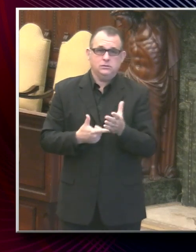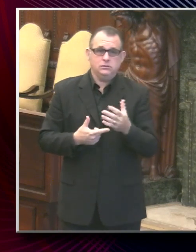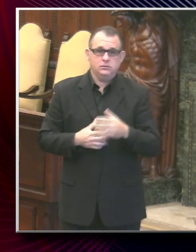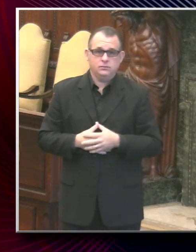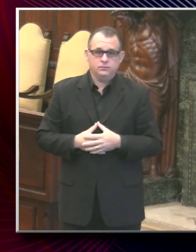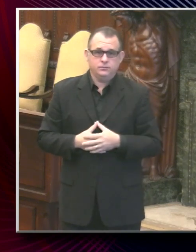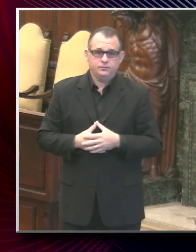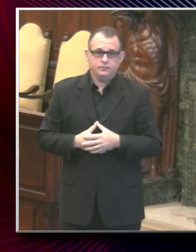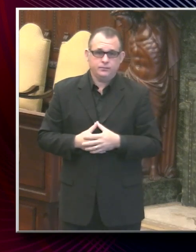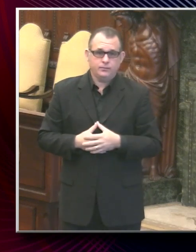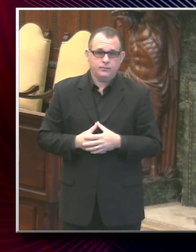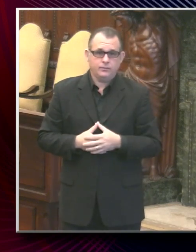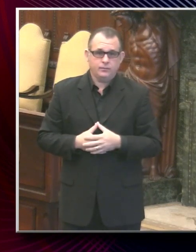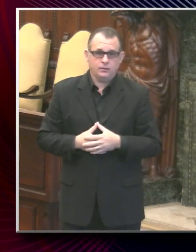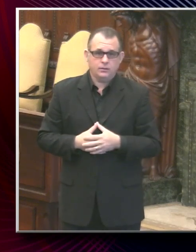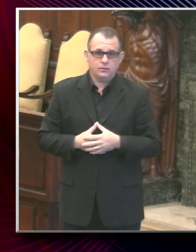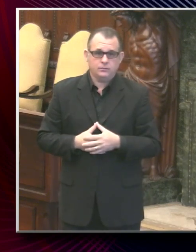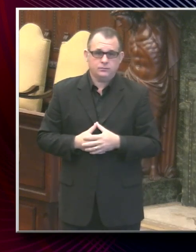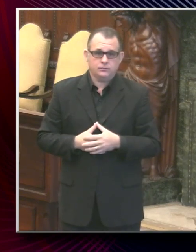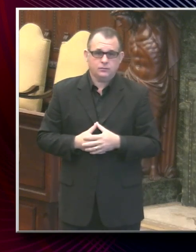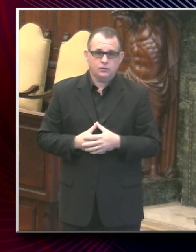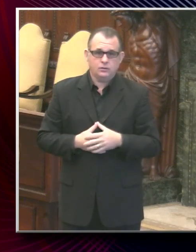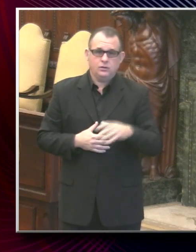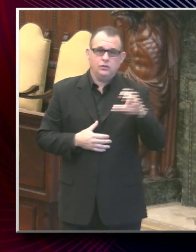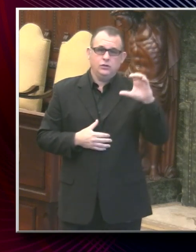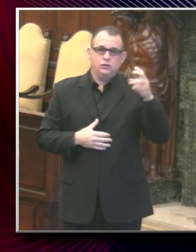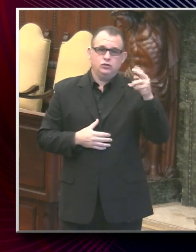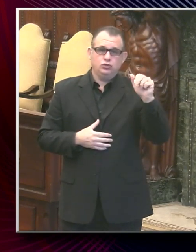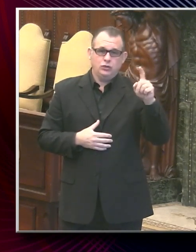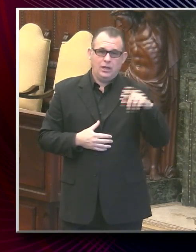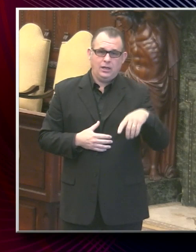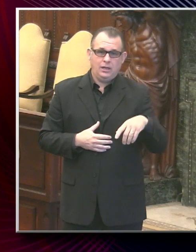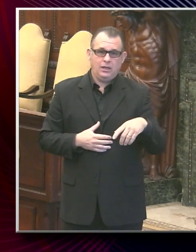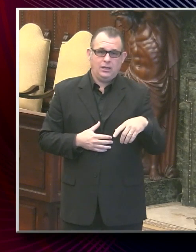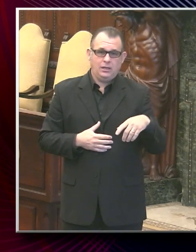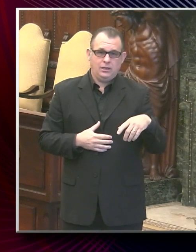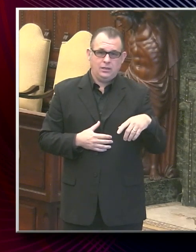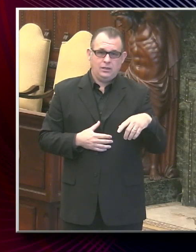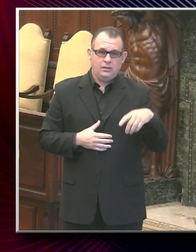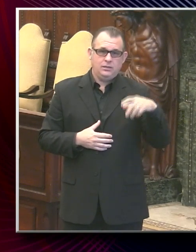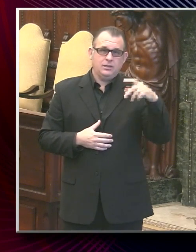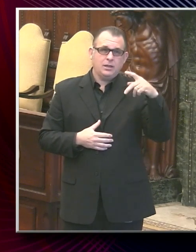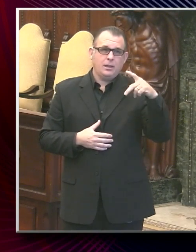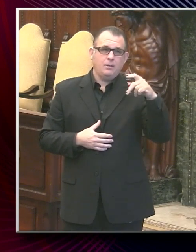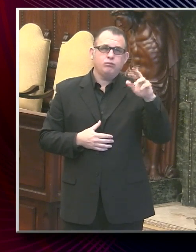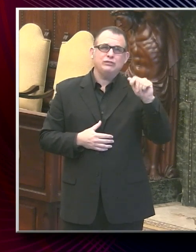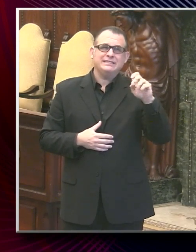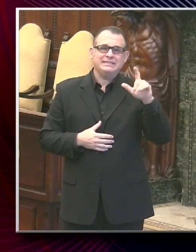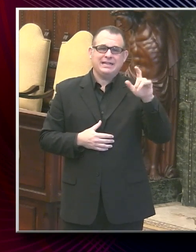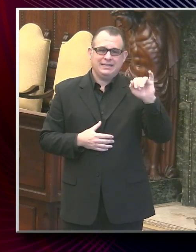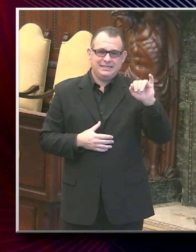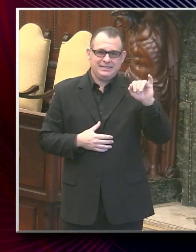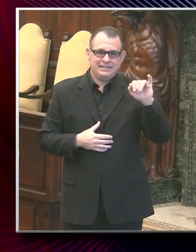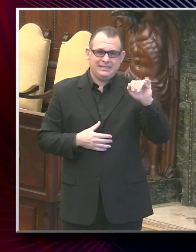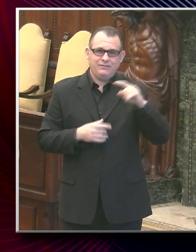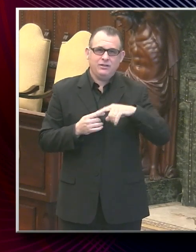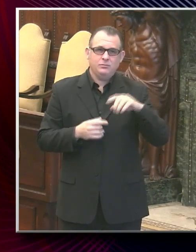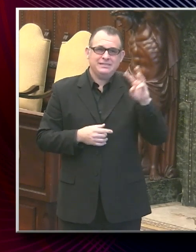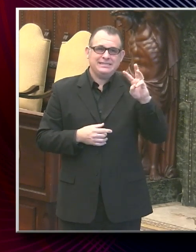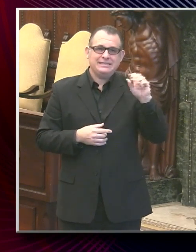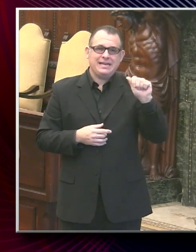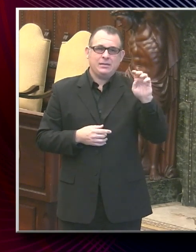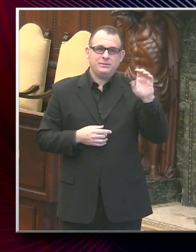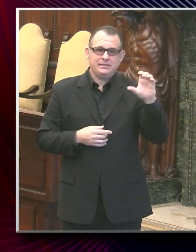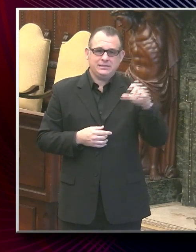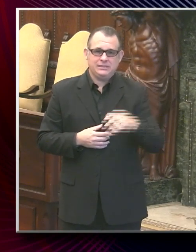Thanks, Mitch. We're going to go to Chad Pradelli with 6ABC. Yeah, this is for the mayor How are you